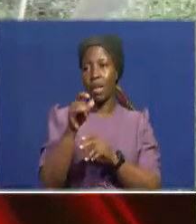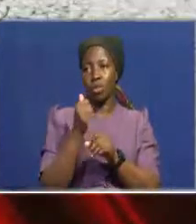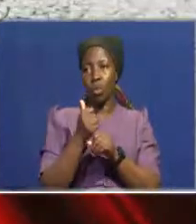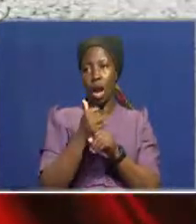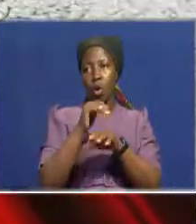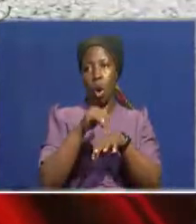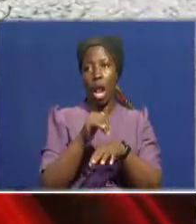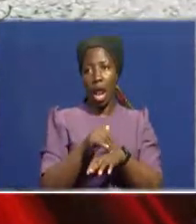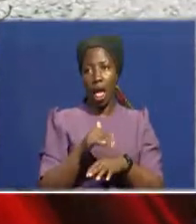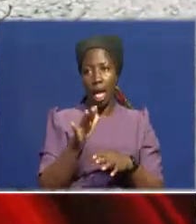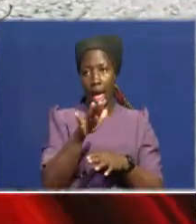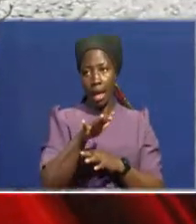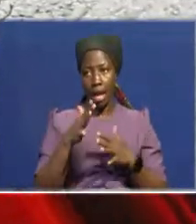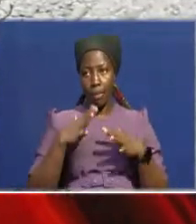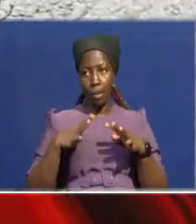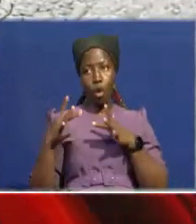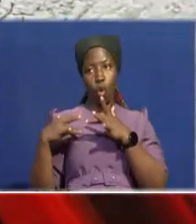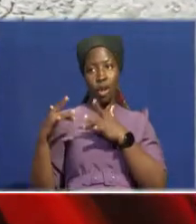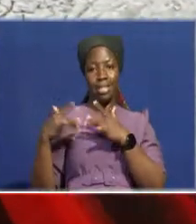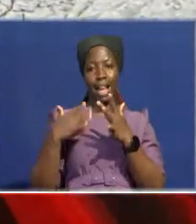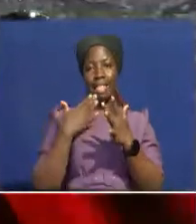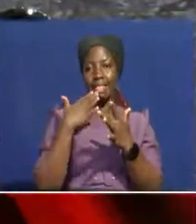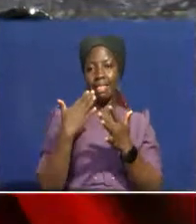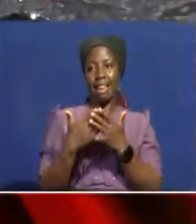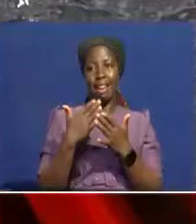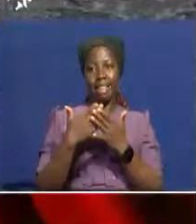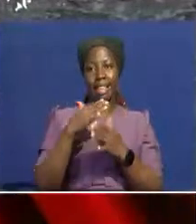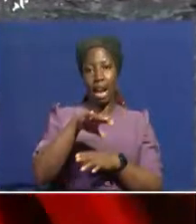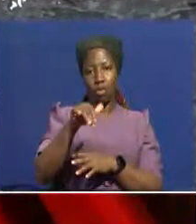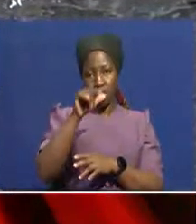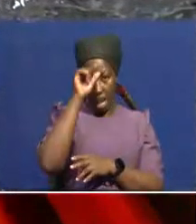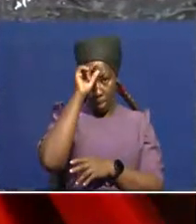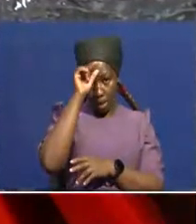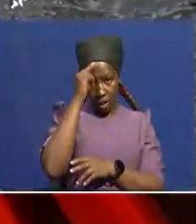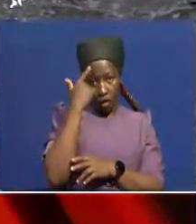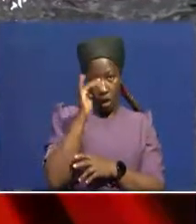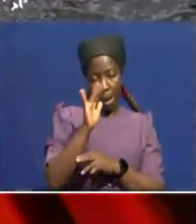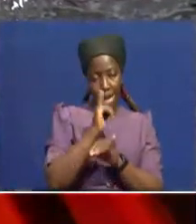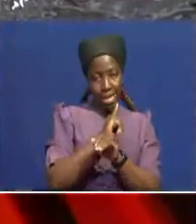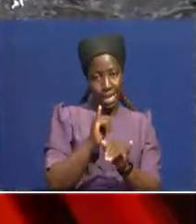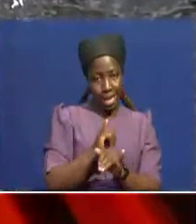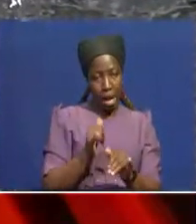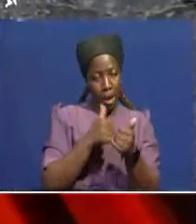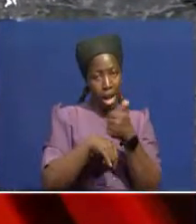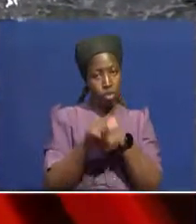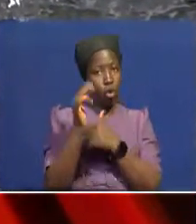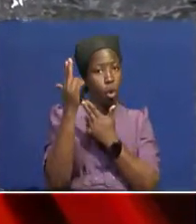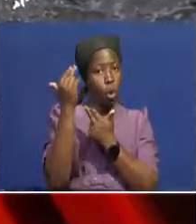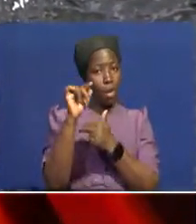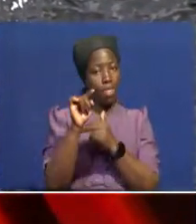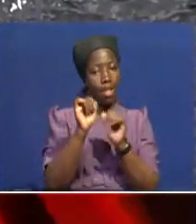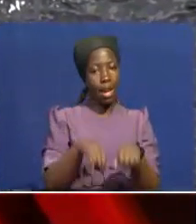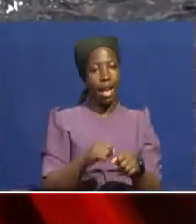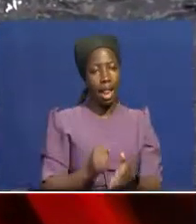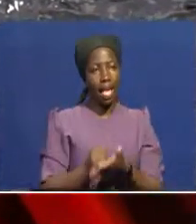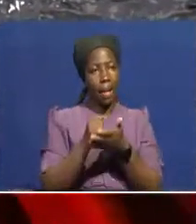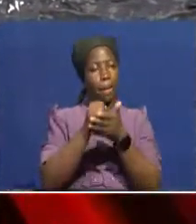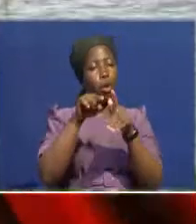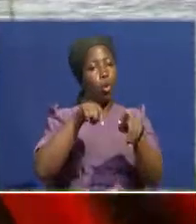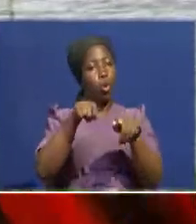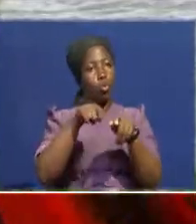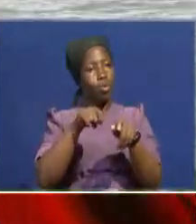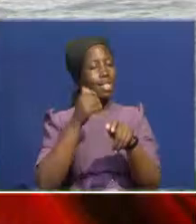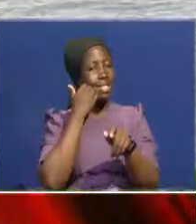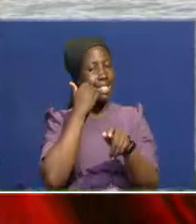concerned over the pollution thanked the county government for the cleanup efforts, hopeful that it will help contain the increasing